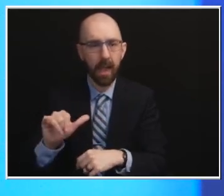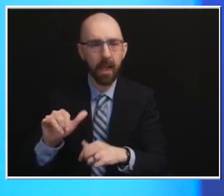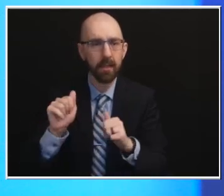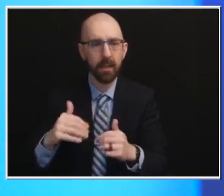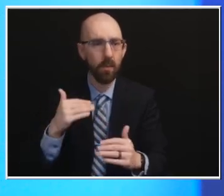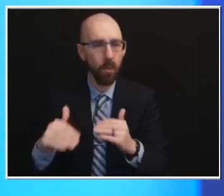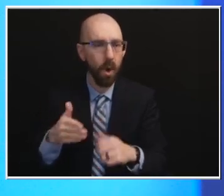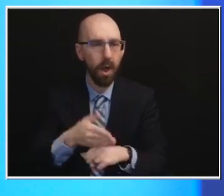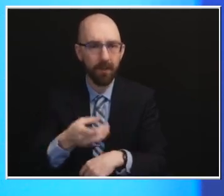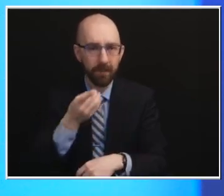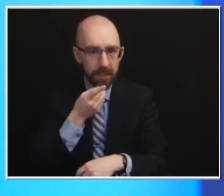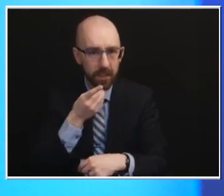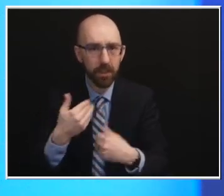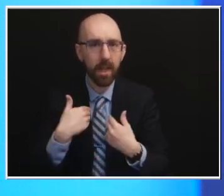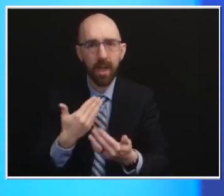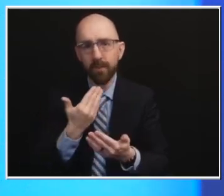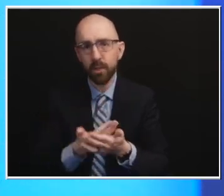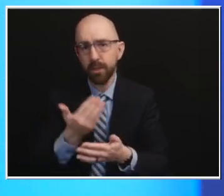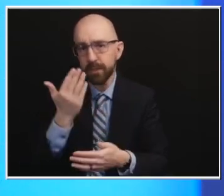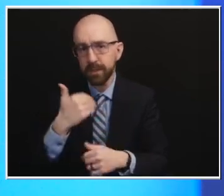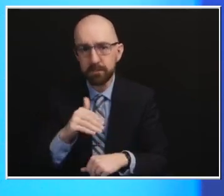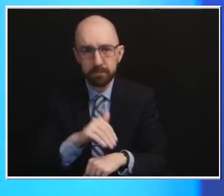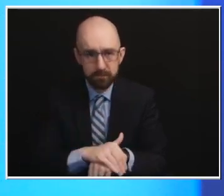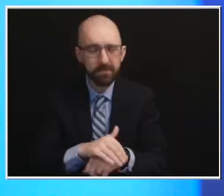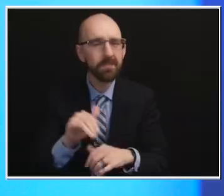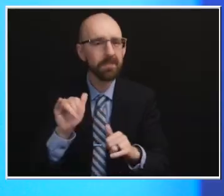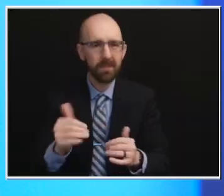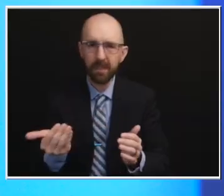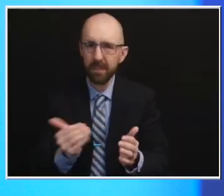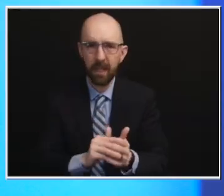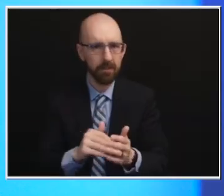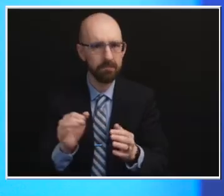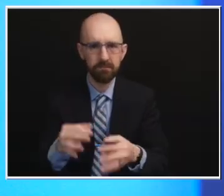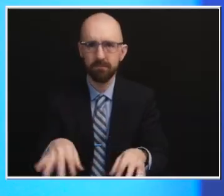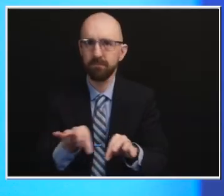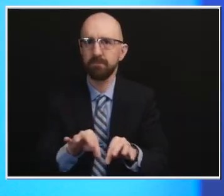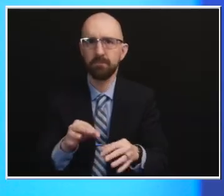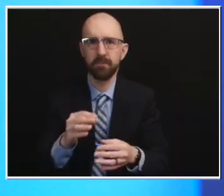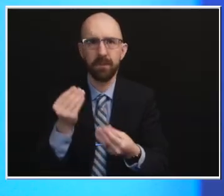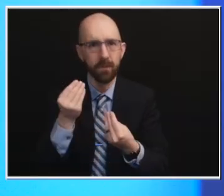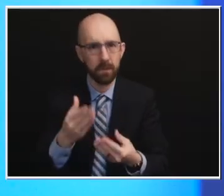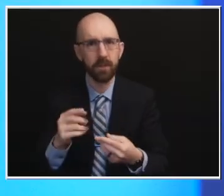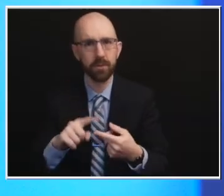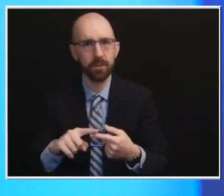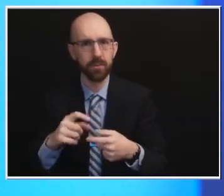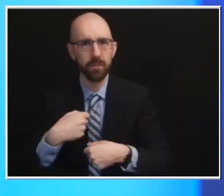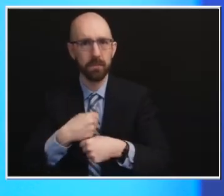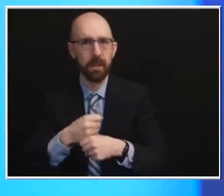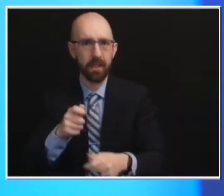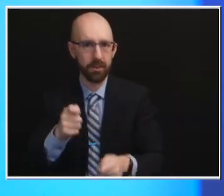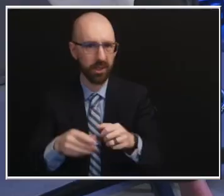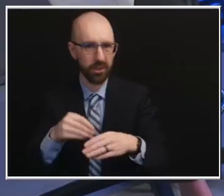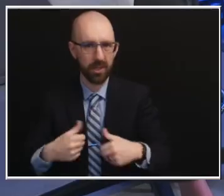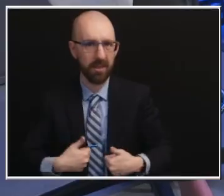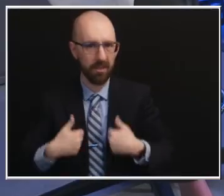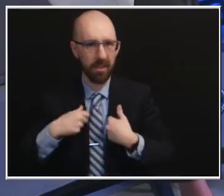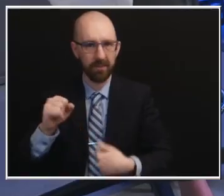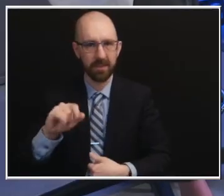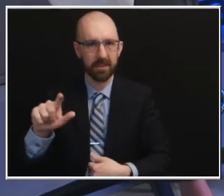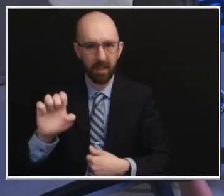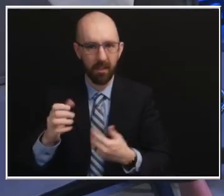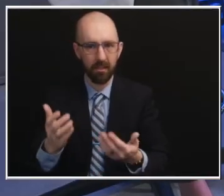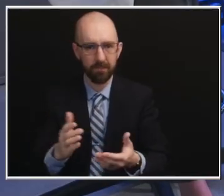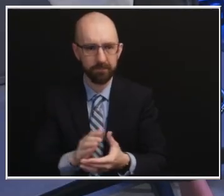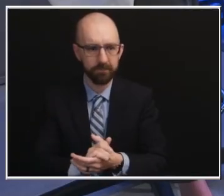or have a good night of sleep, then that's again incredibly useful information to make healthy lifestyle changes. So